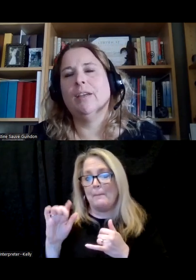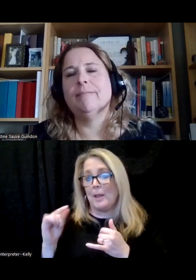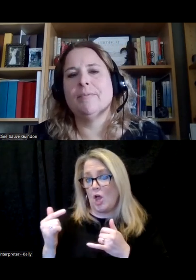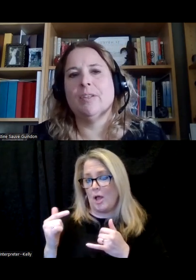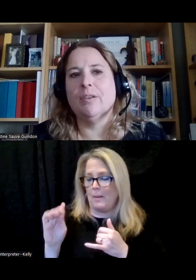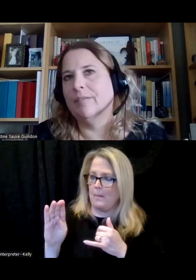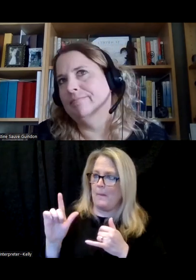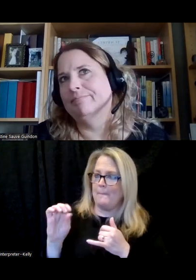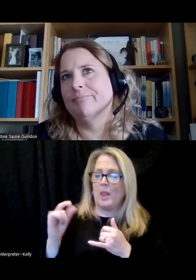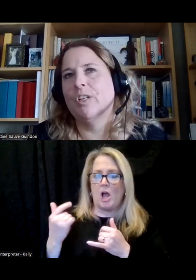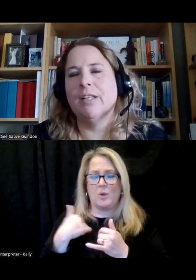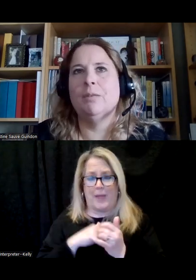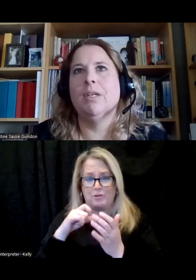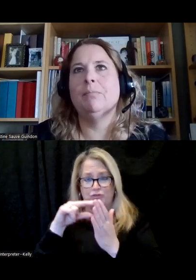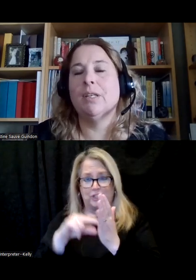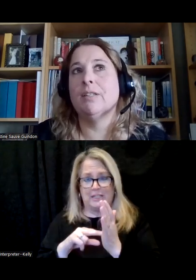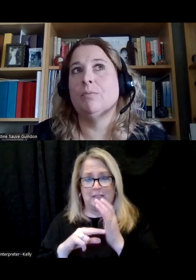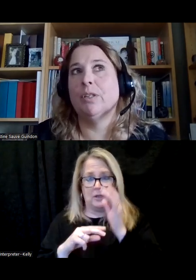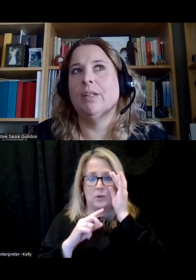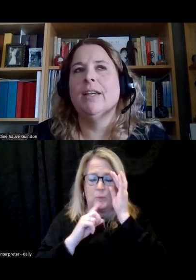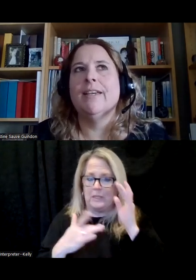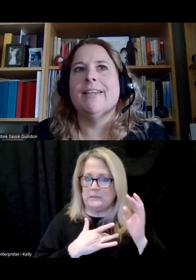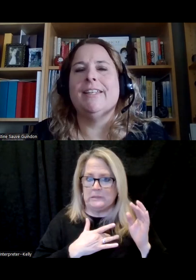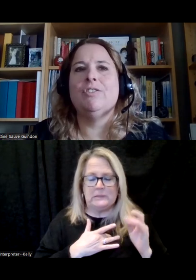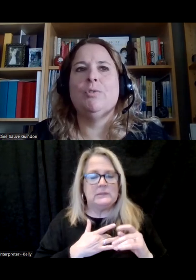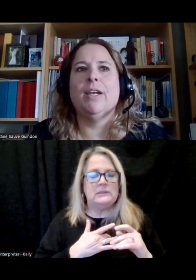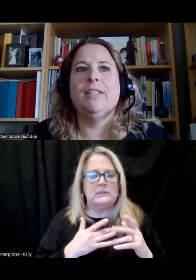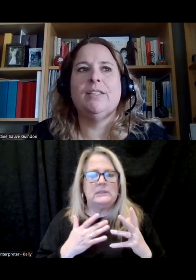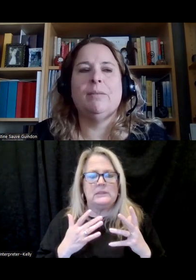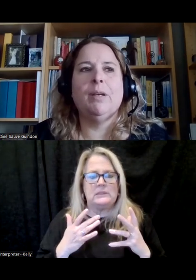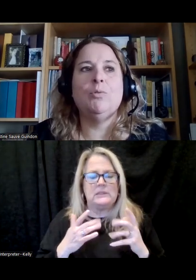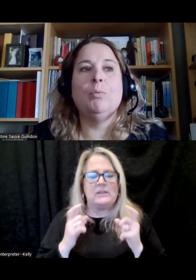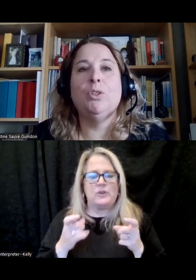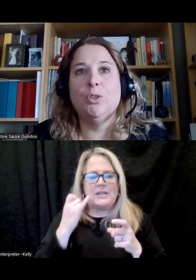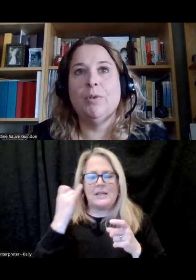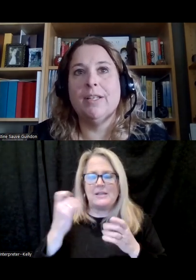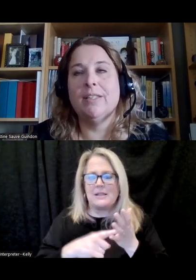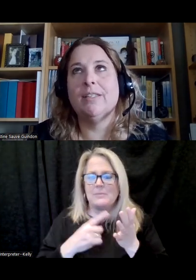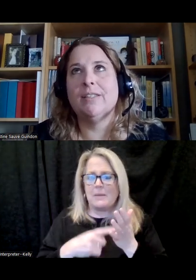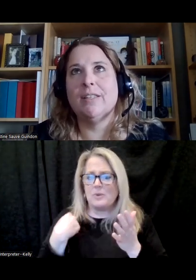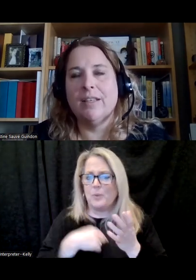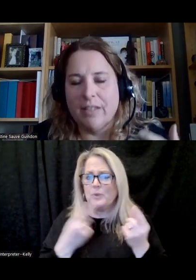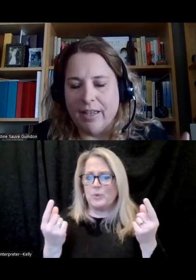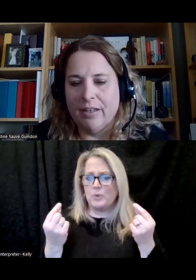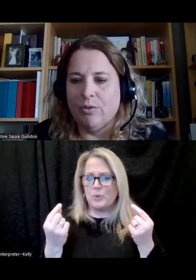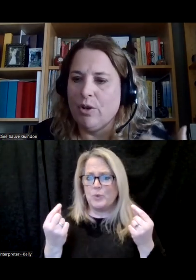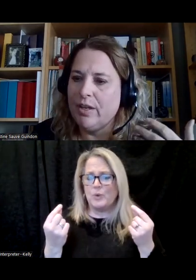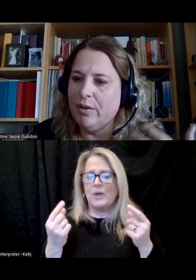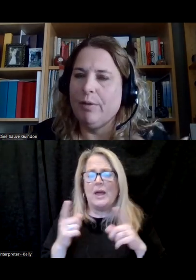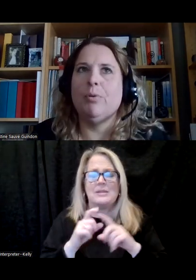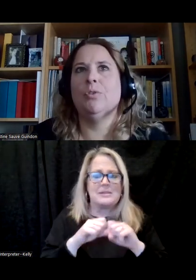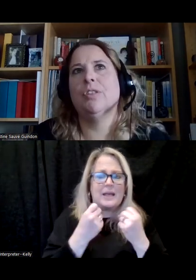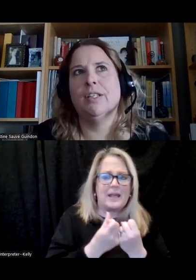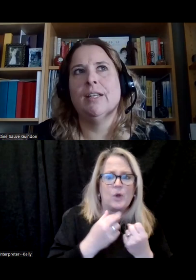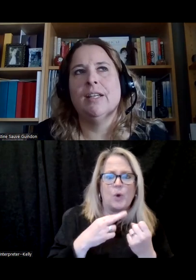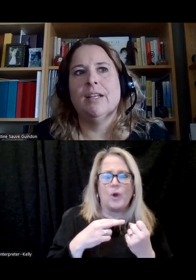really got to me, because it really gives you an idea sometimes what we do as a sighted or a